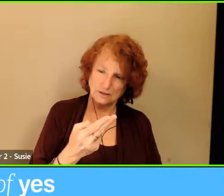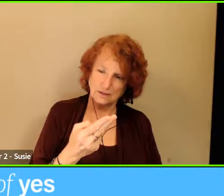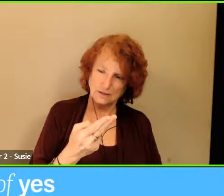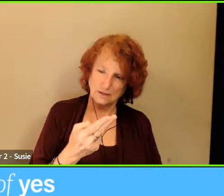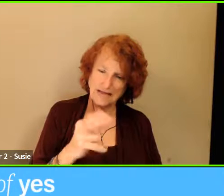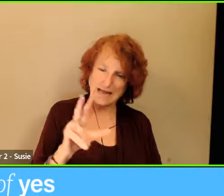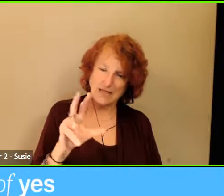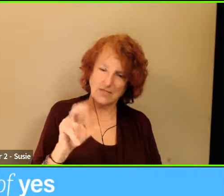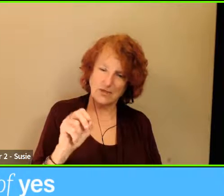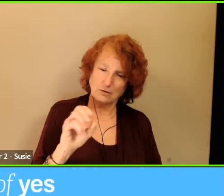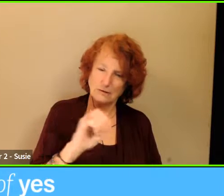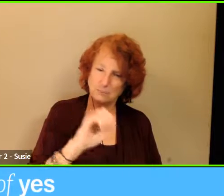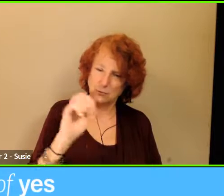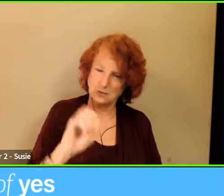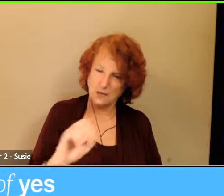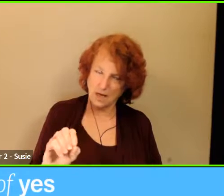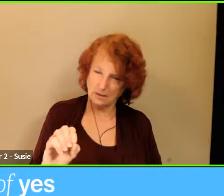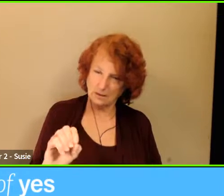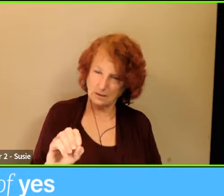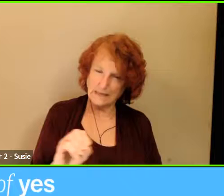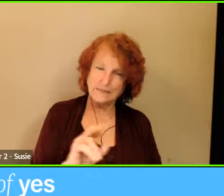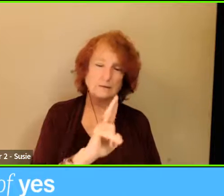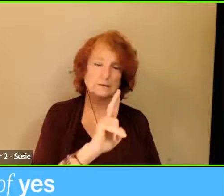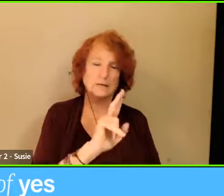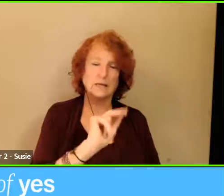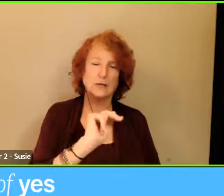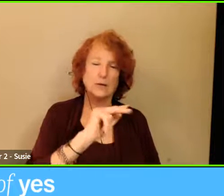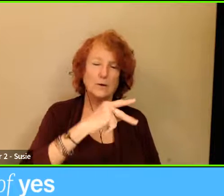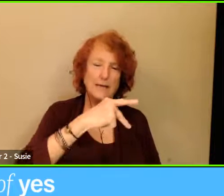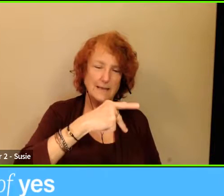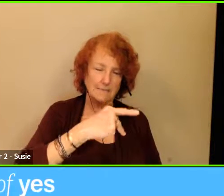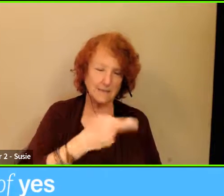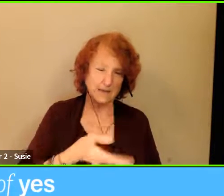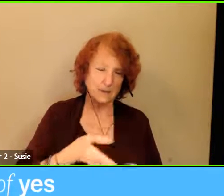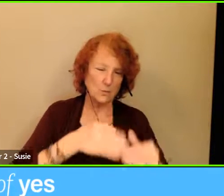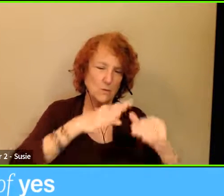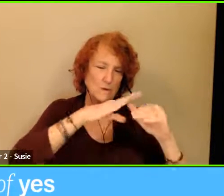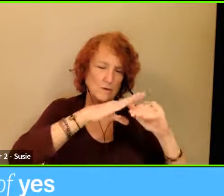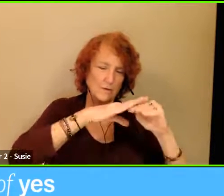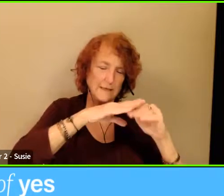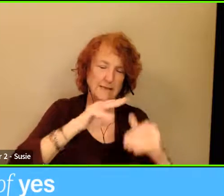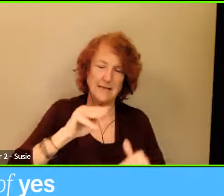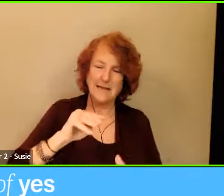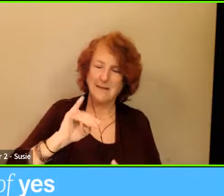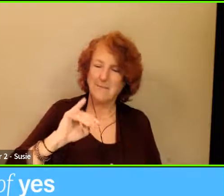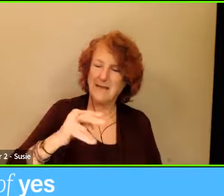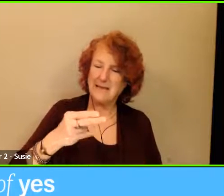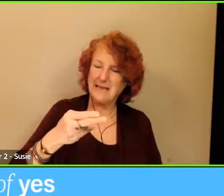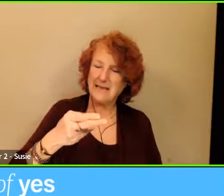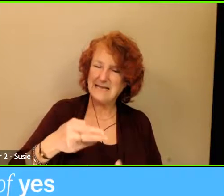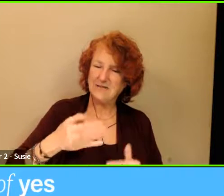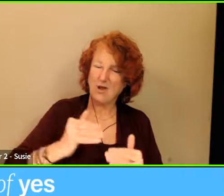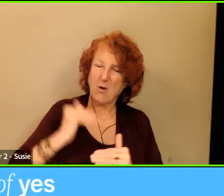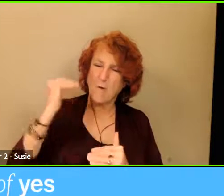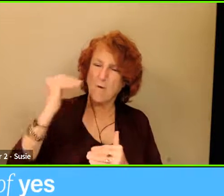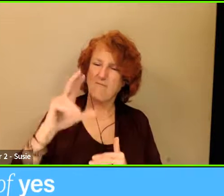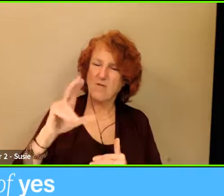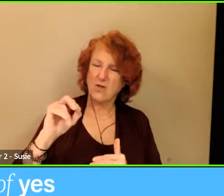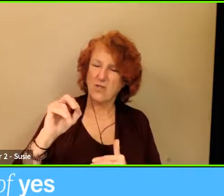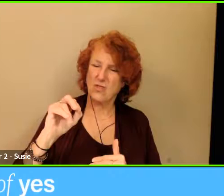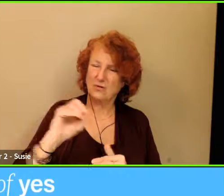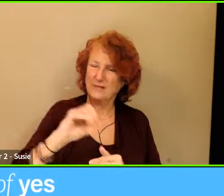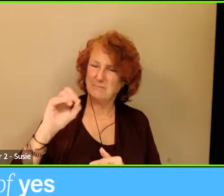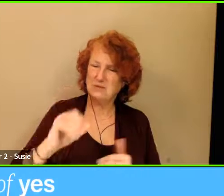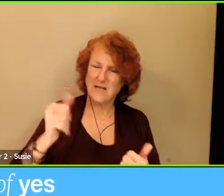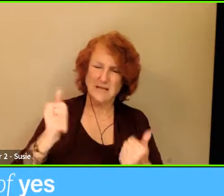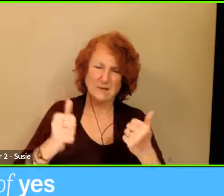at 30% and using the UAP would increase the MIH to a rate higher than 30%, what would apply? The total